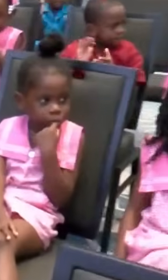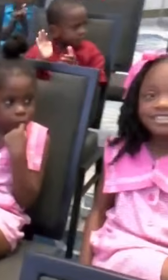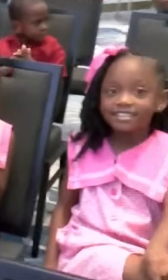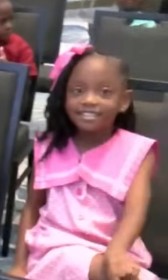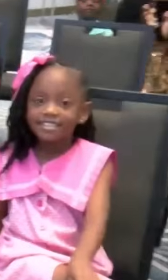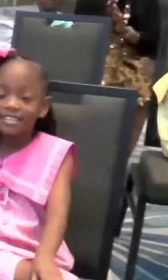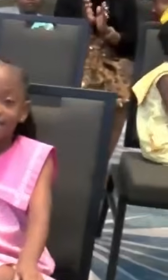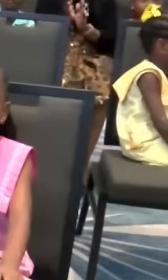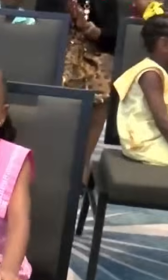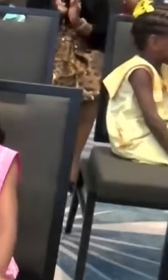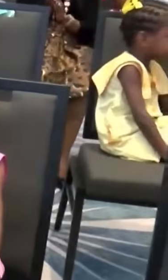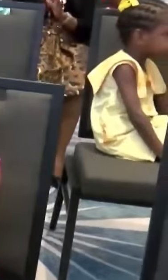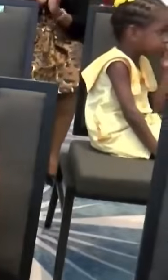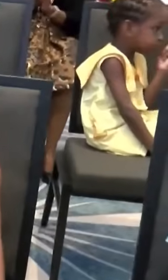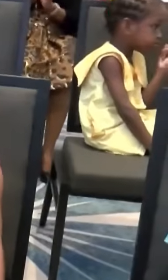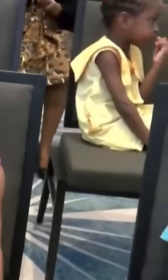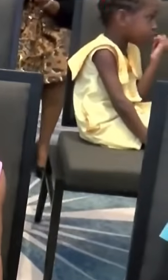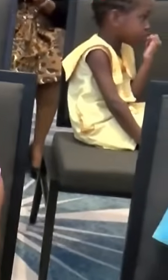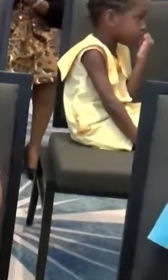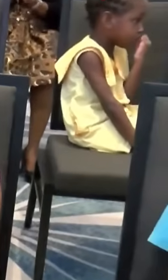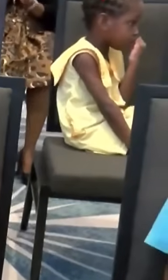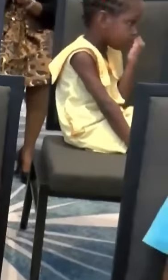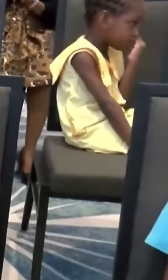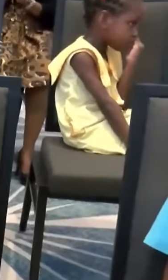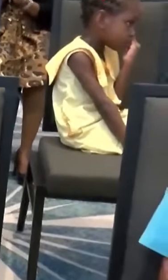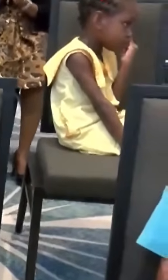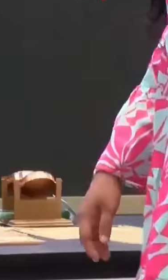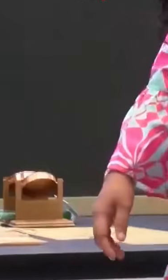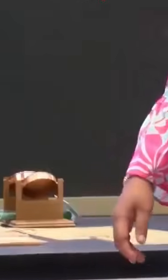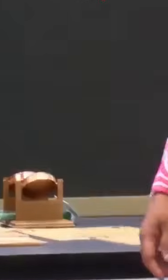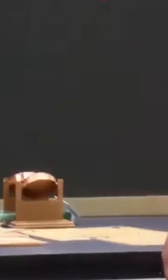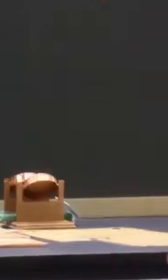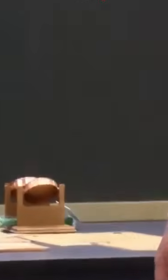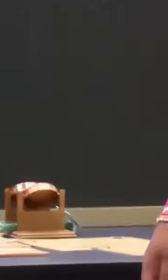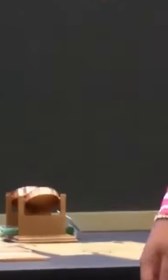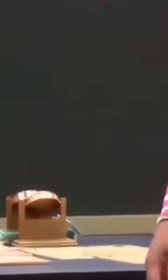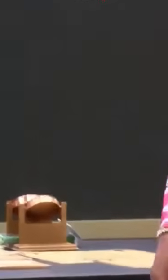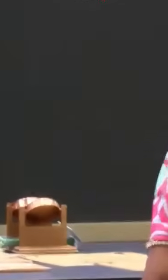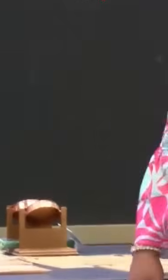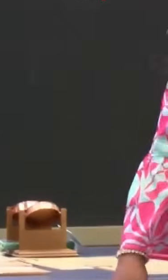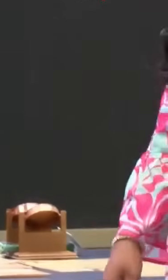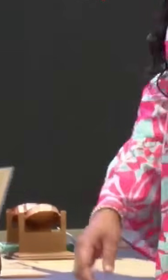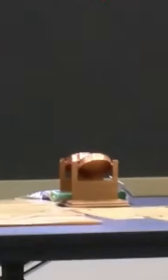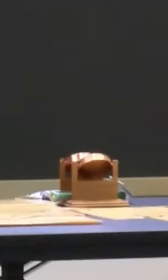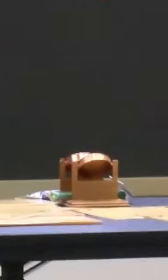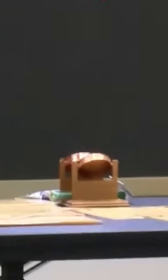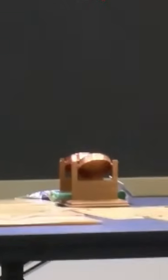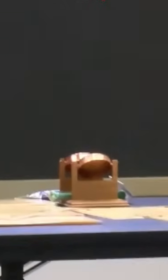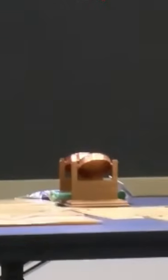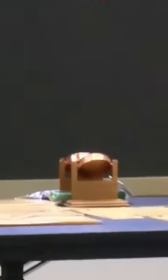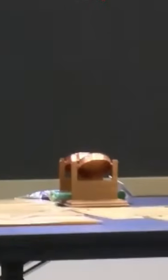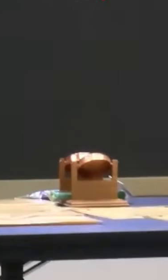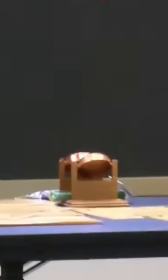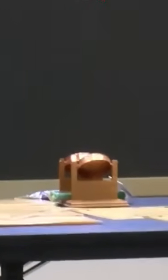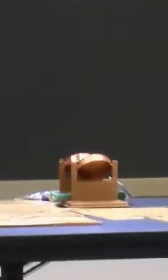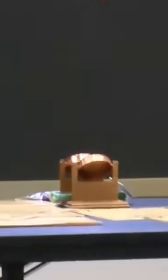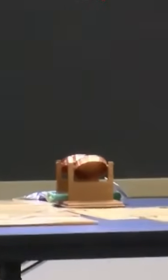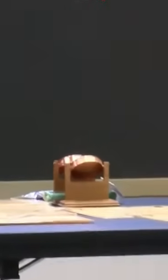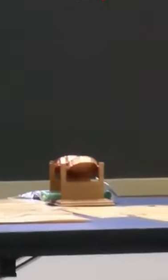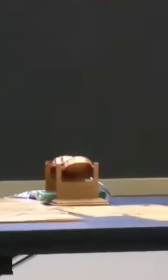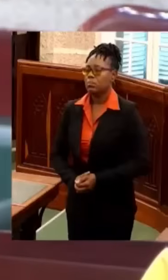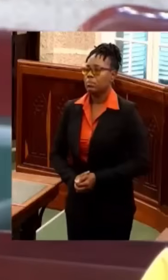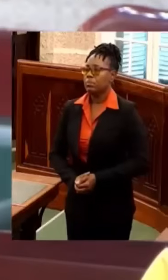change because the ministry will have additional data regarding the availability of spaces by